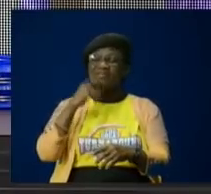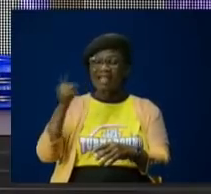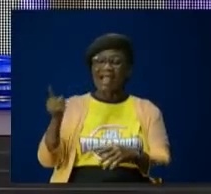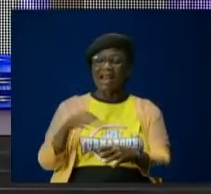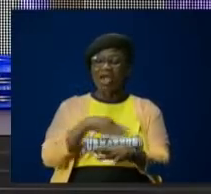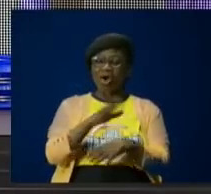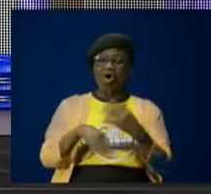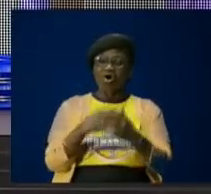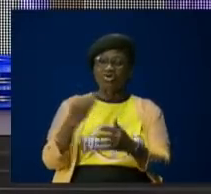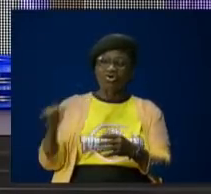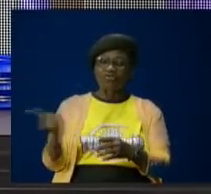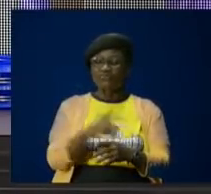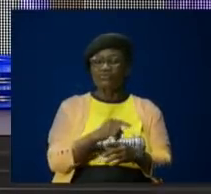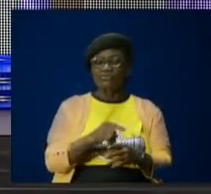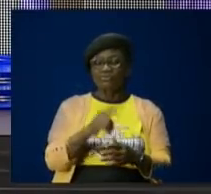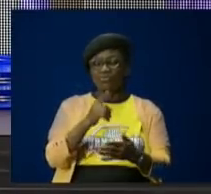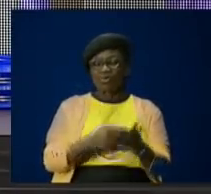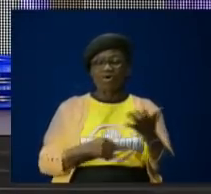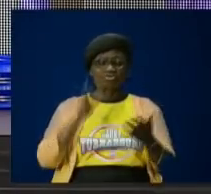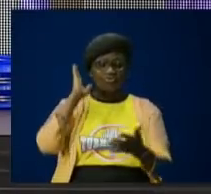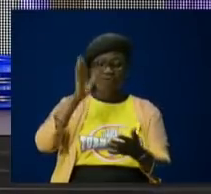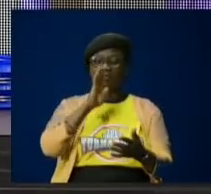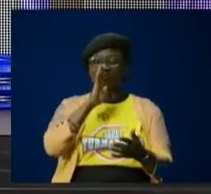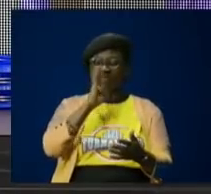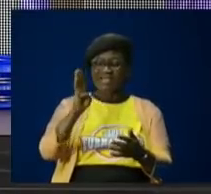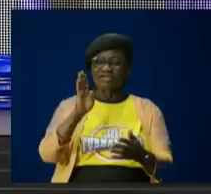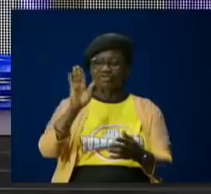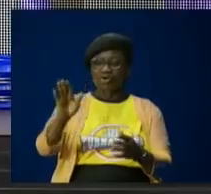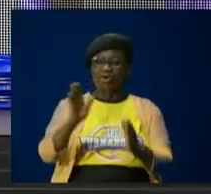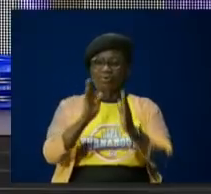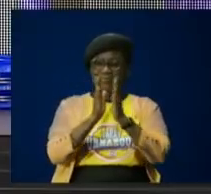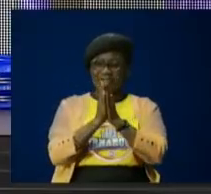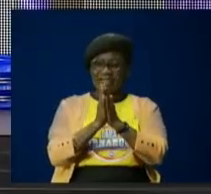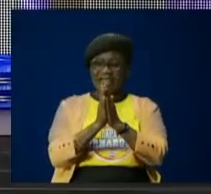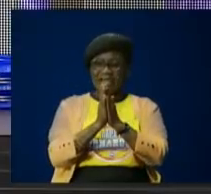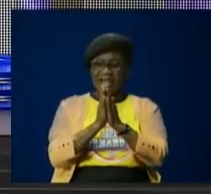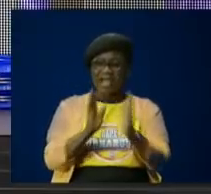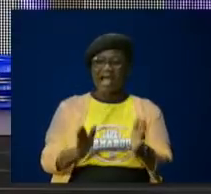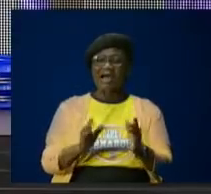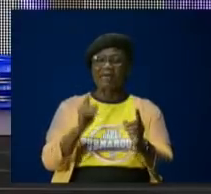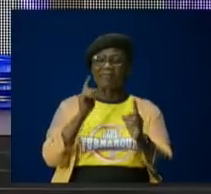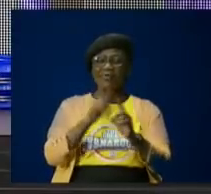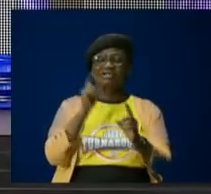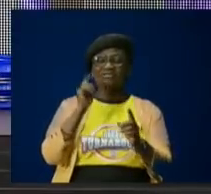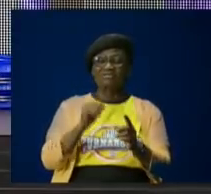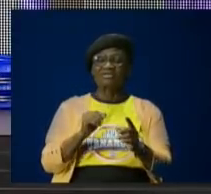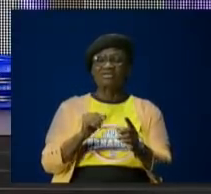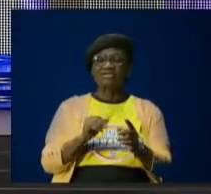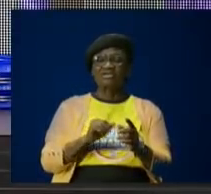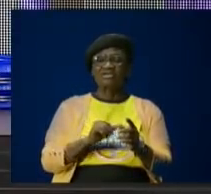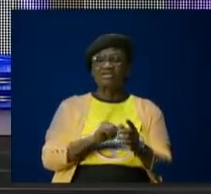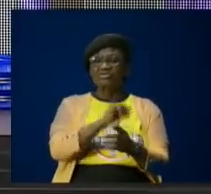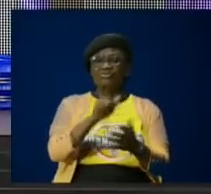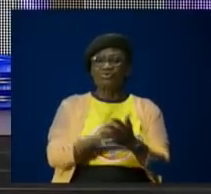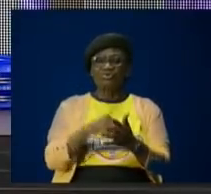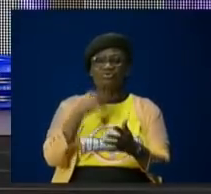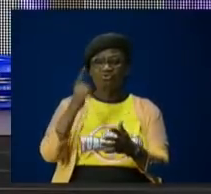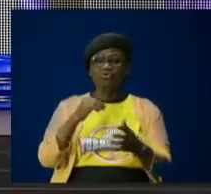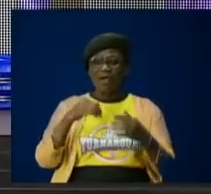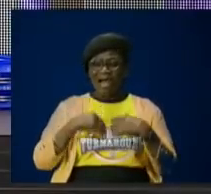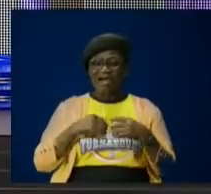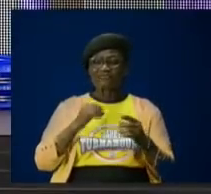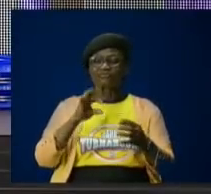Those of us who are already Christians and those of you who have just joined us, pray this prayer with all your